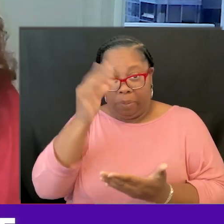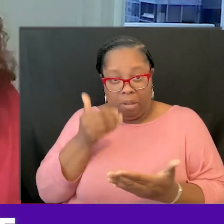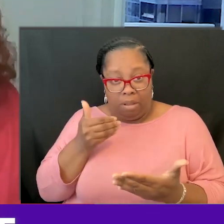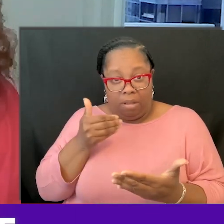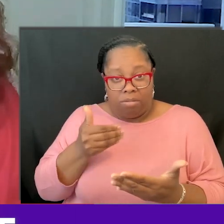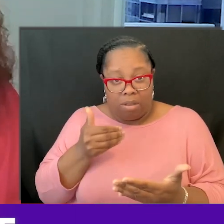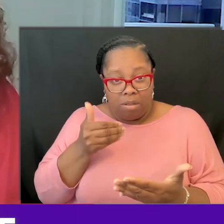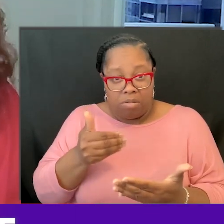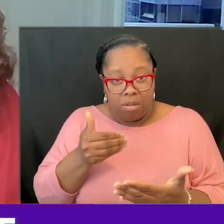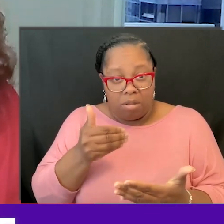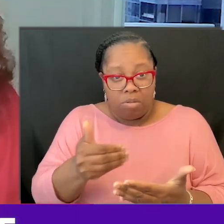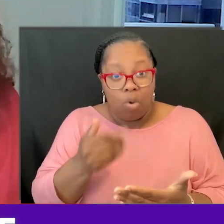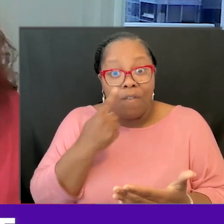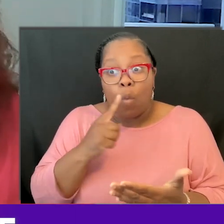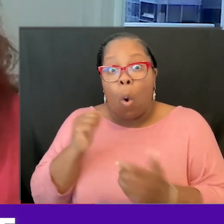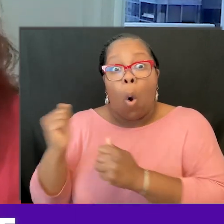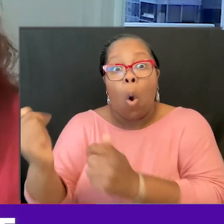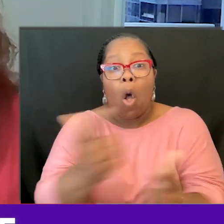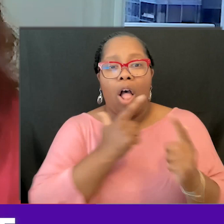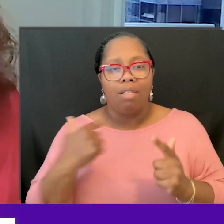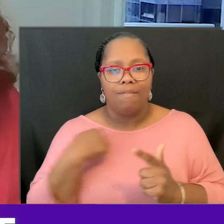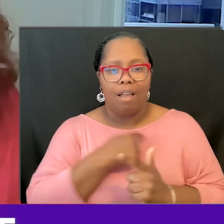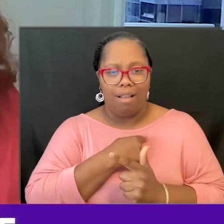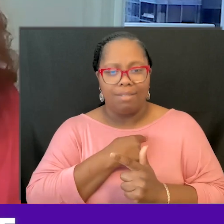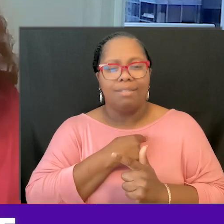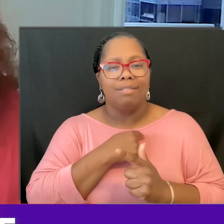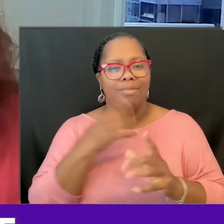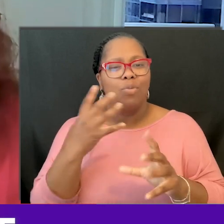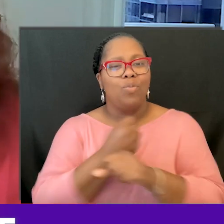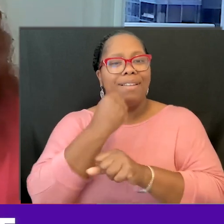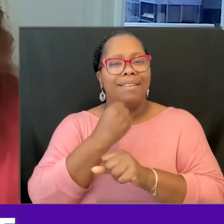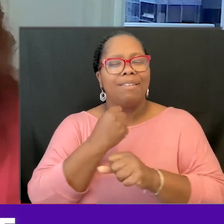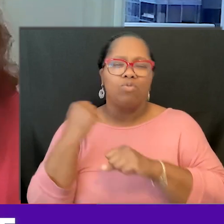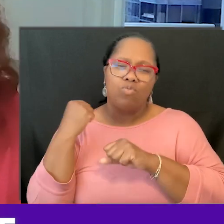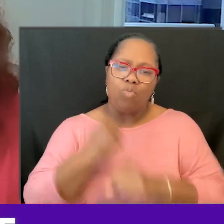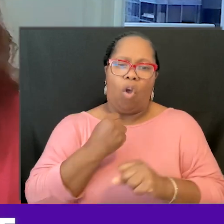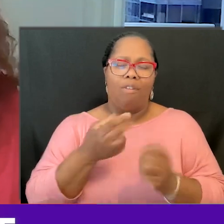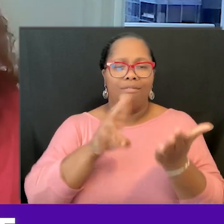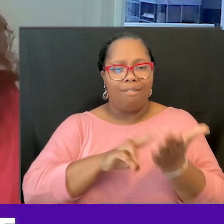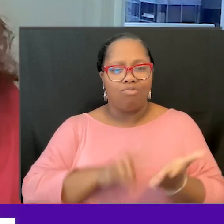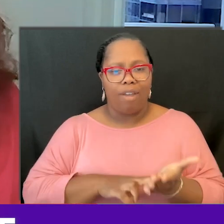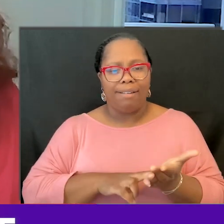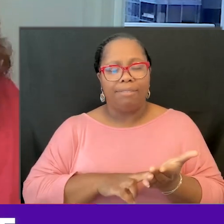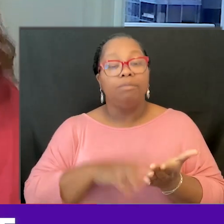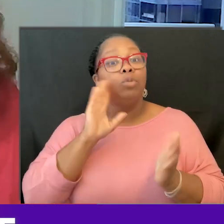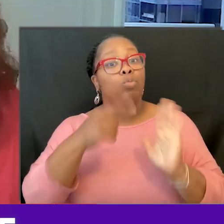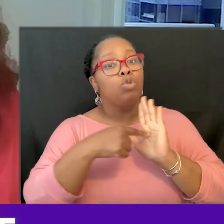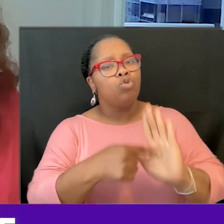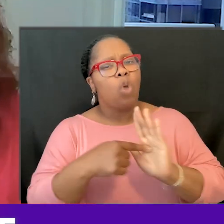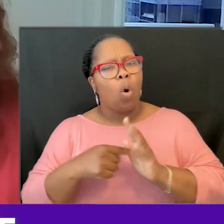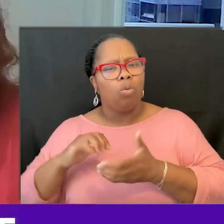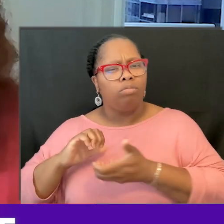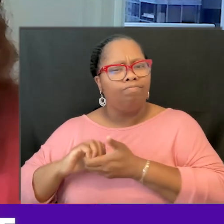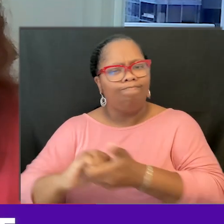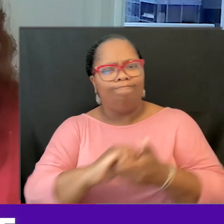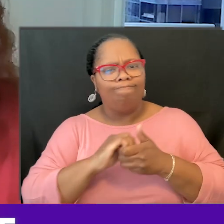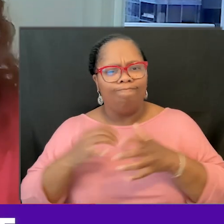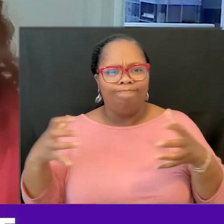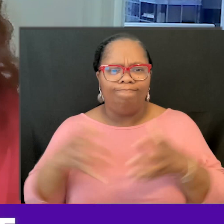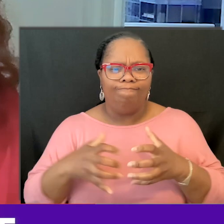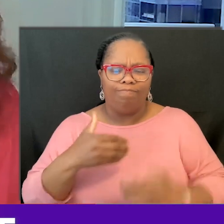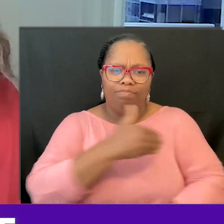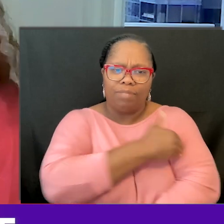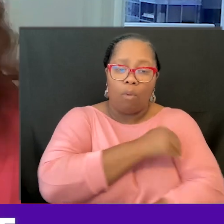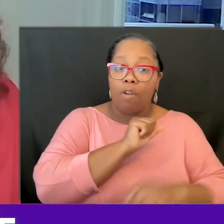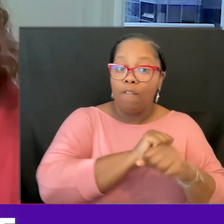a strong contract because it will show the collective power of worker solidarity in